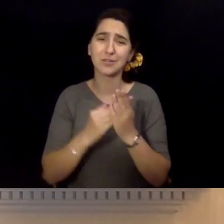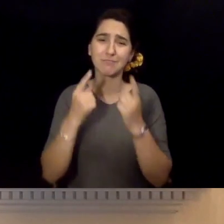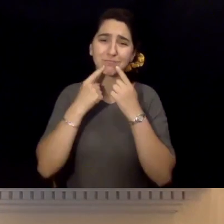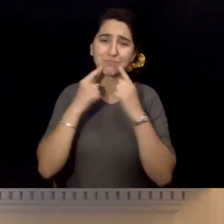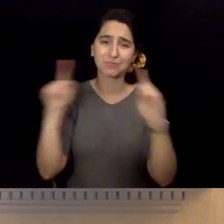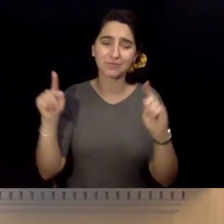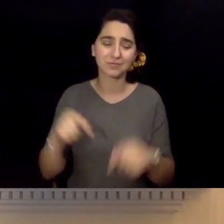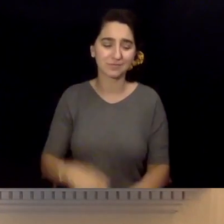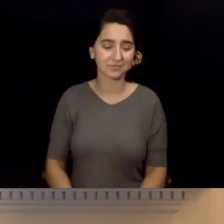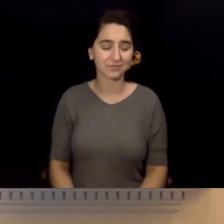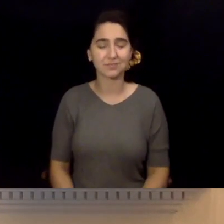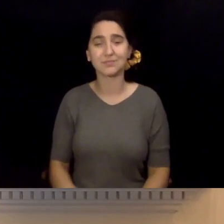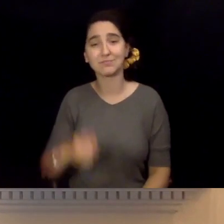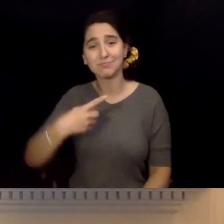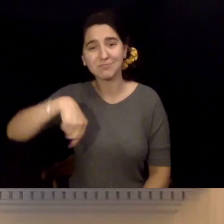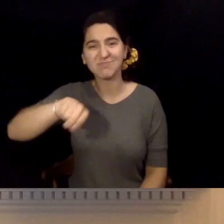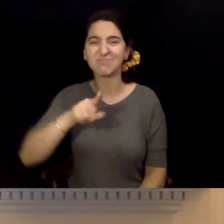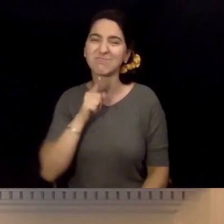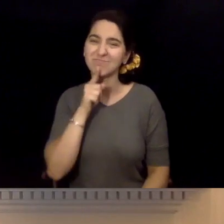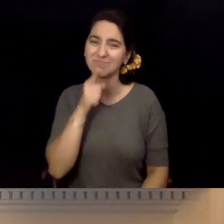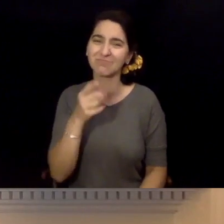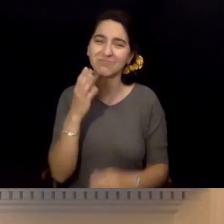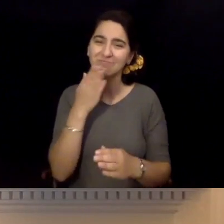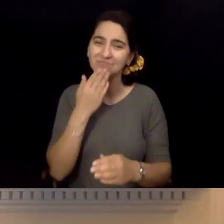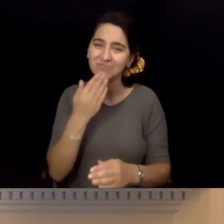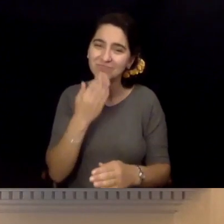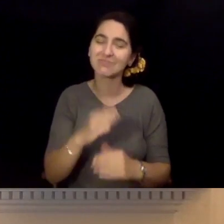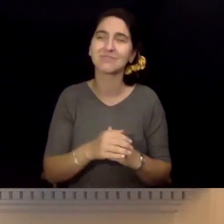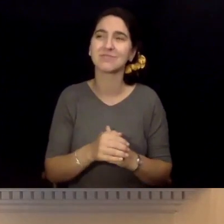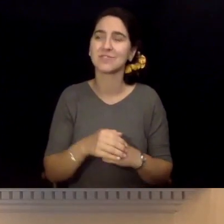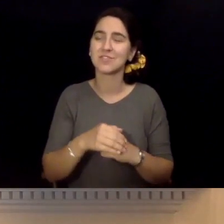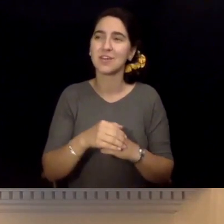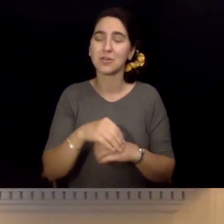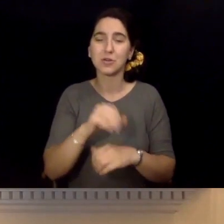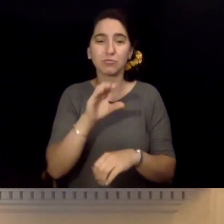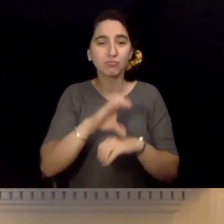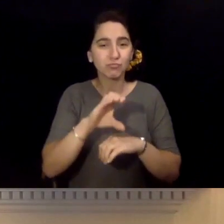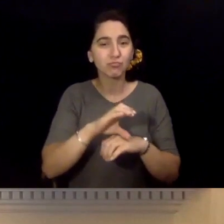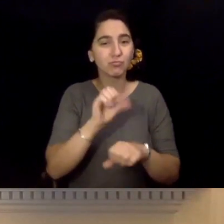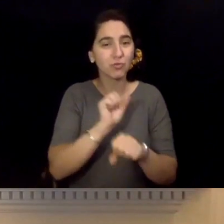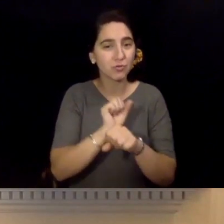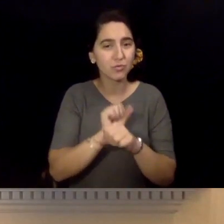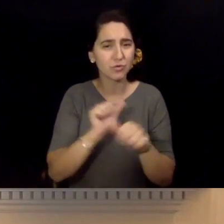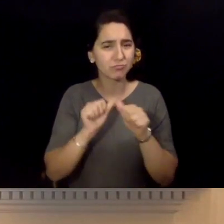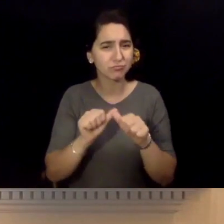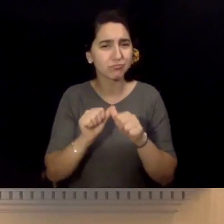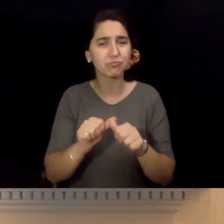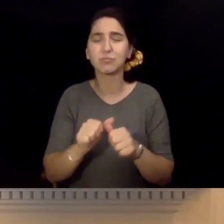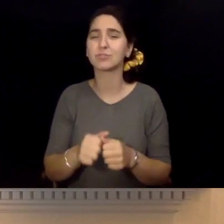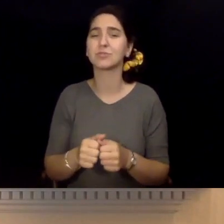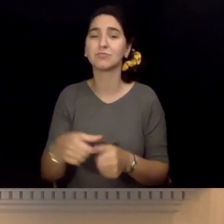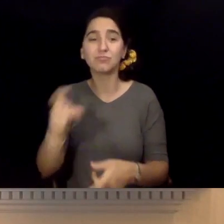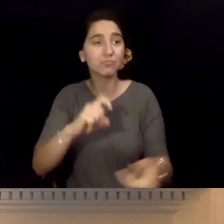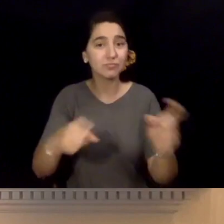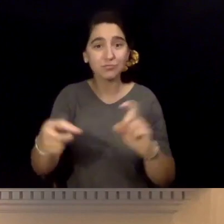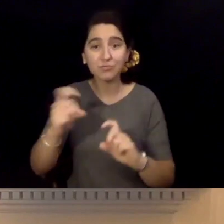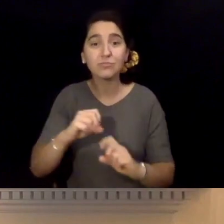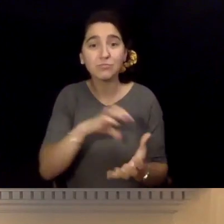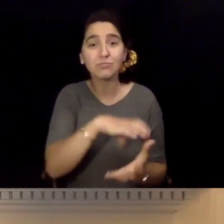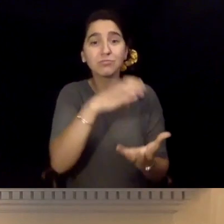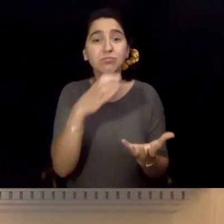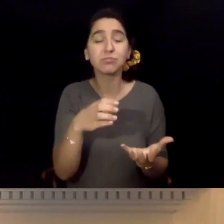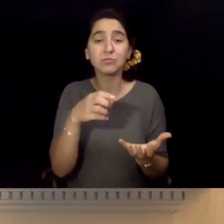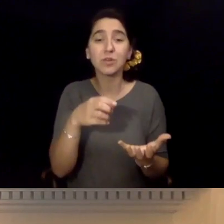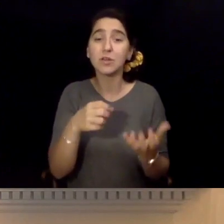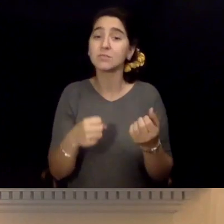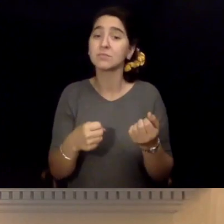We are so grateful for your ensuring that the work of church continues through your gifts. Your generosity continues to